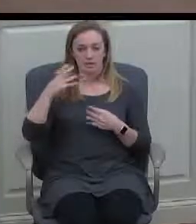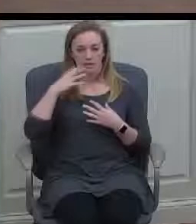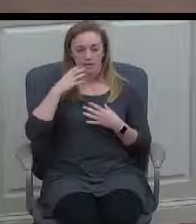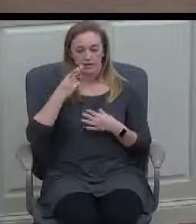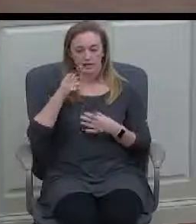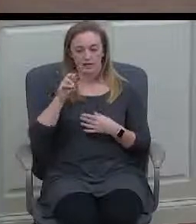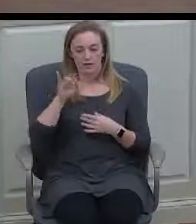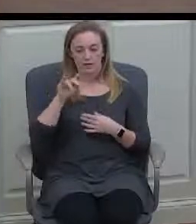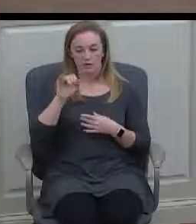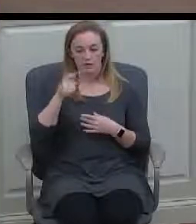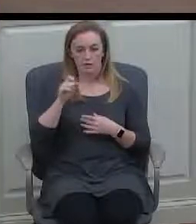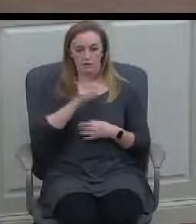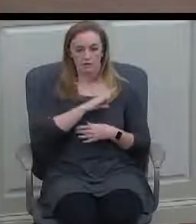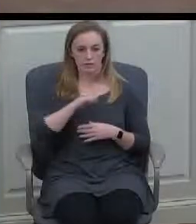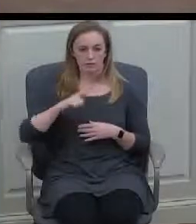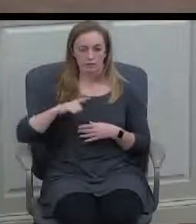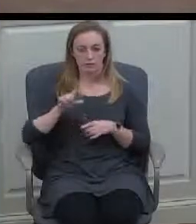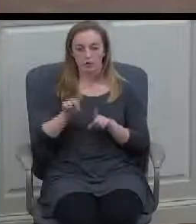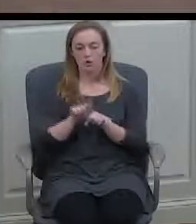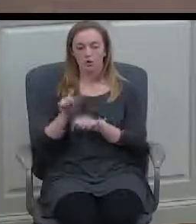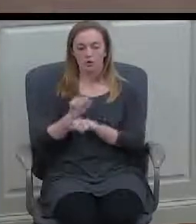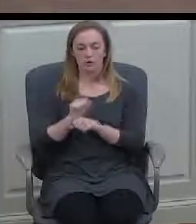on the public art design guidelines.